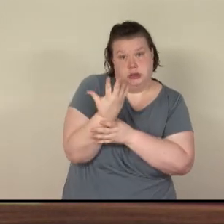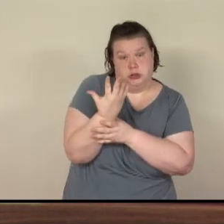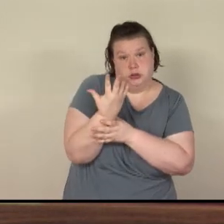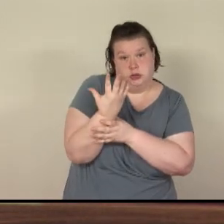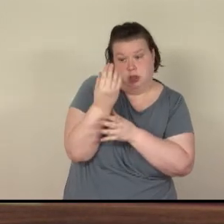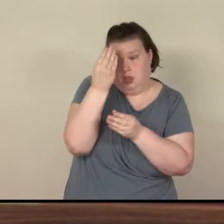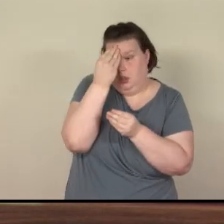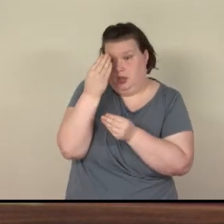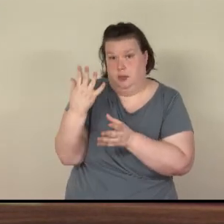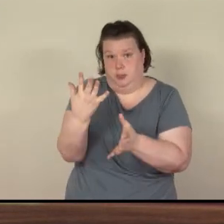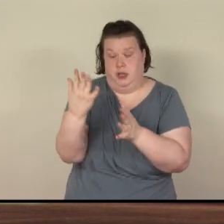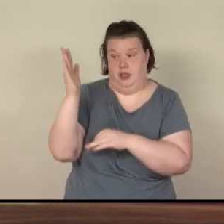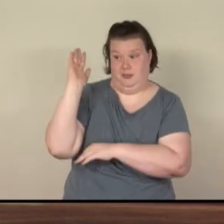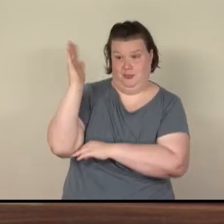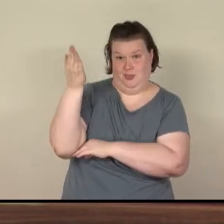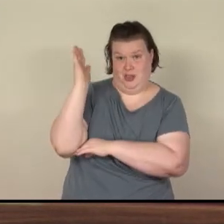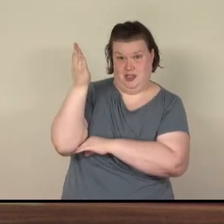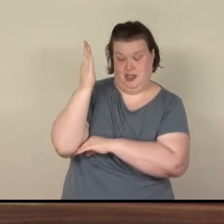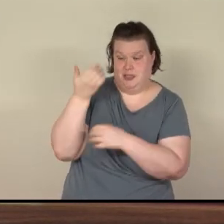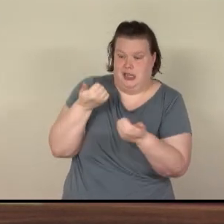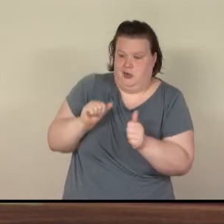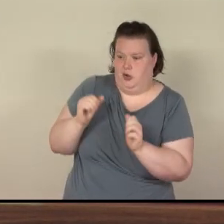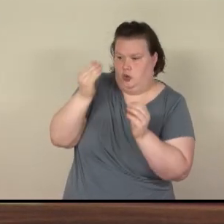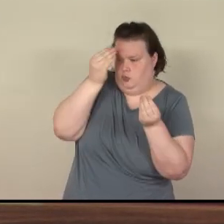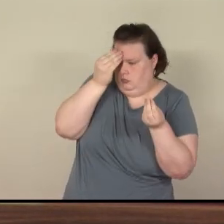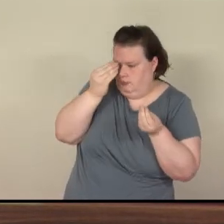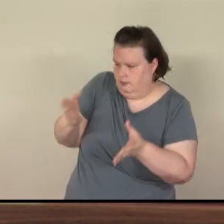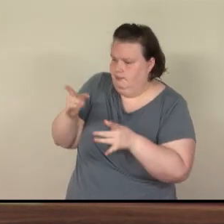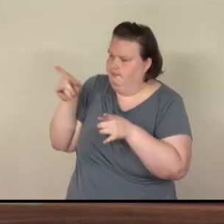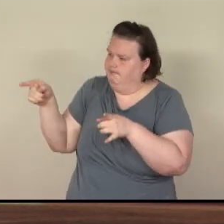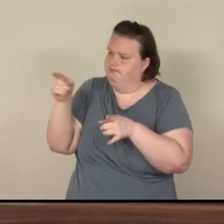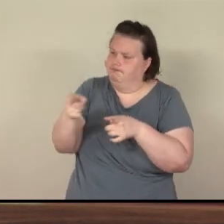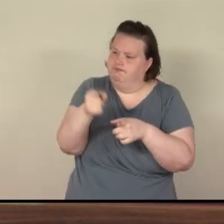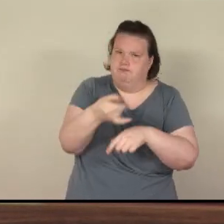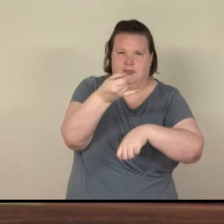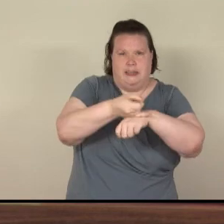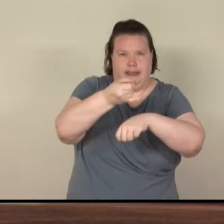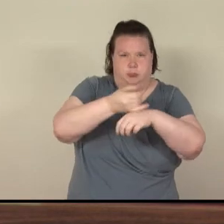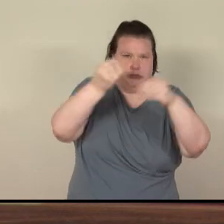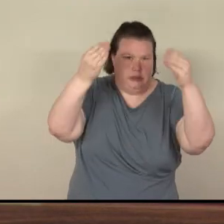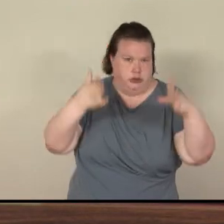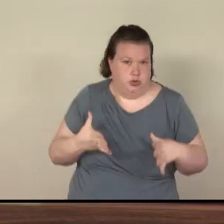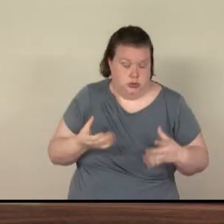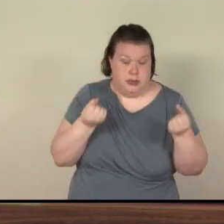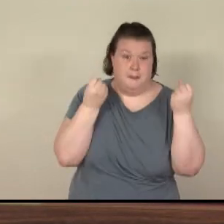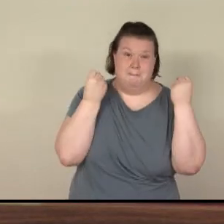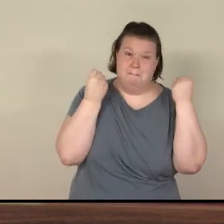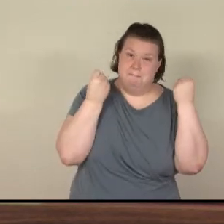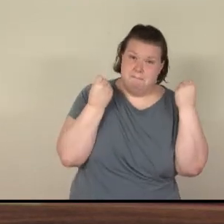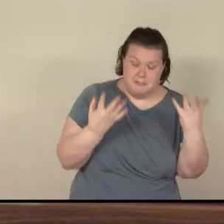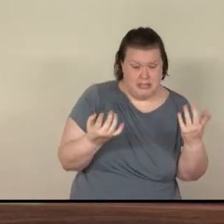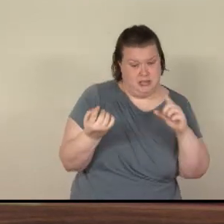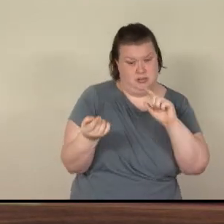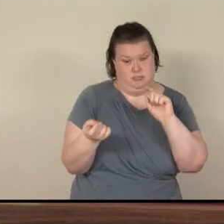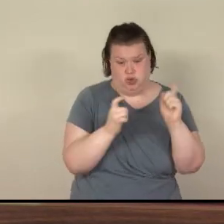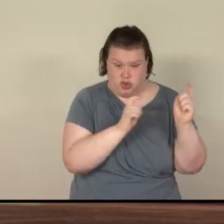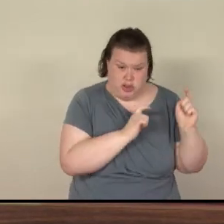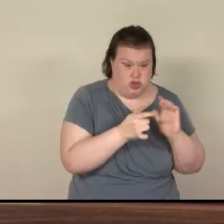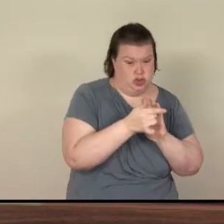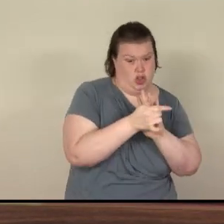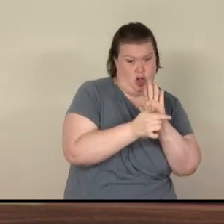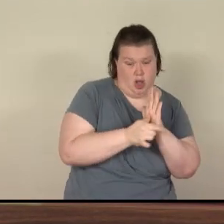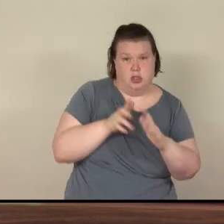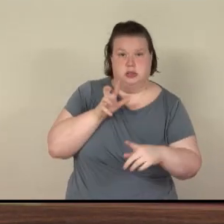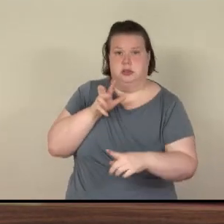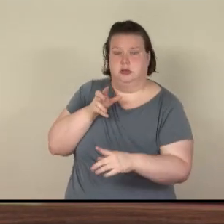presentations. And many of these topics are directly related to our schools and impact our teachers